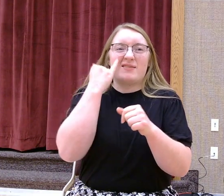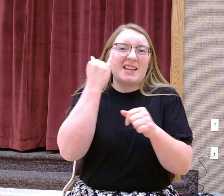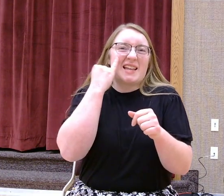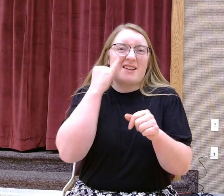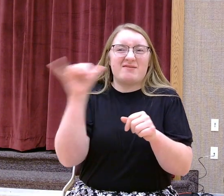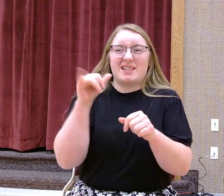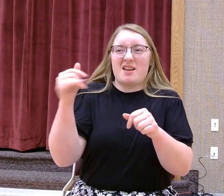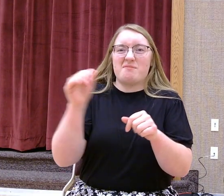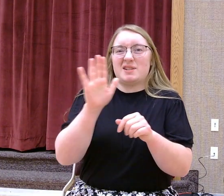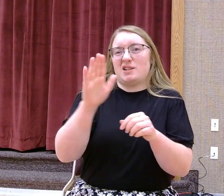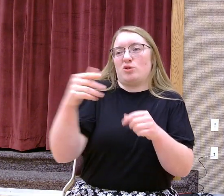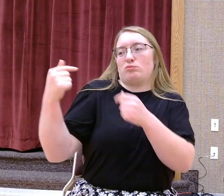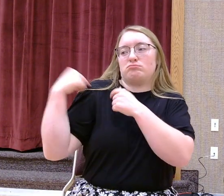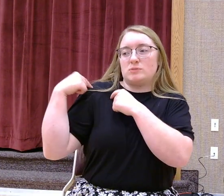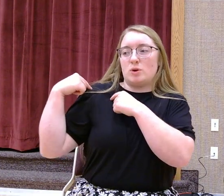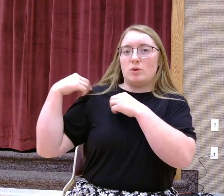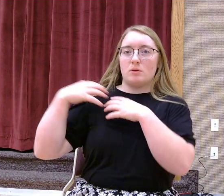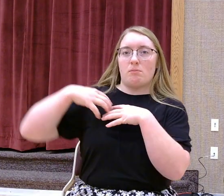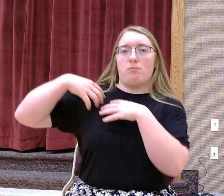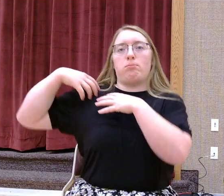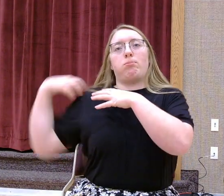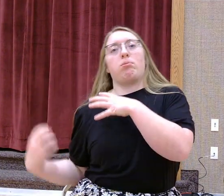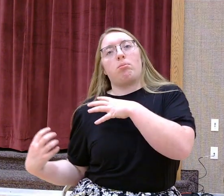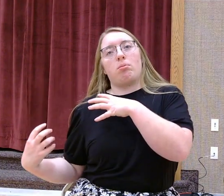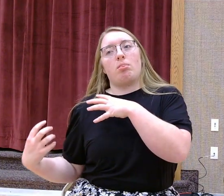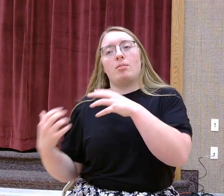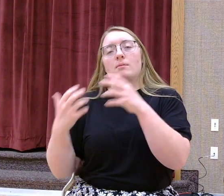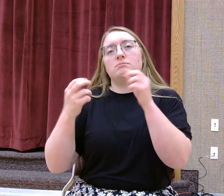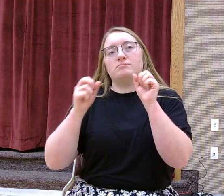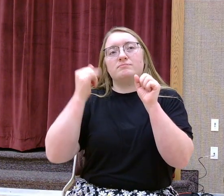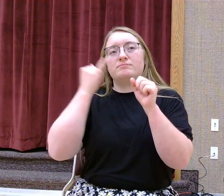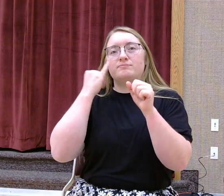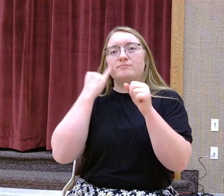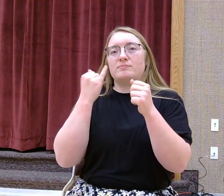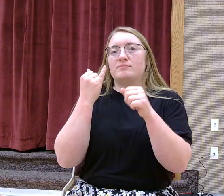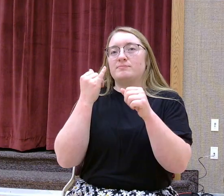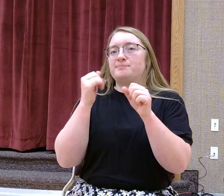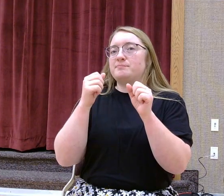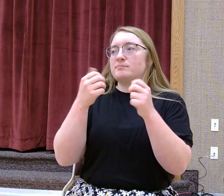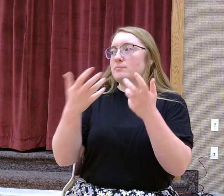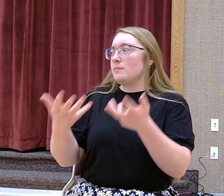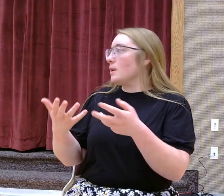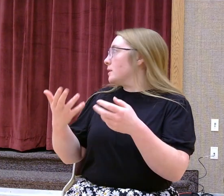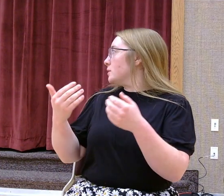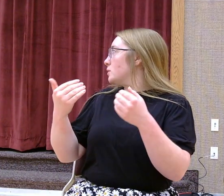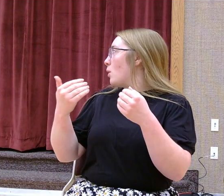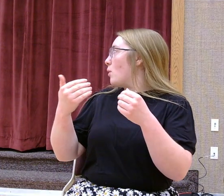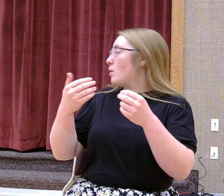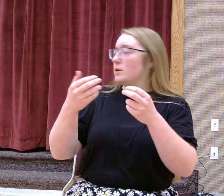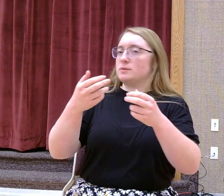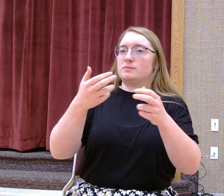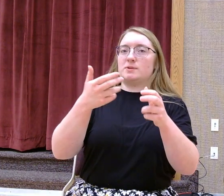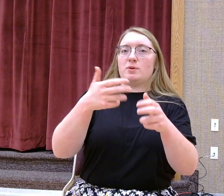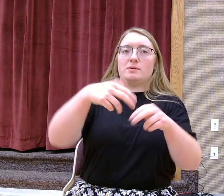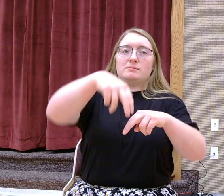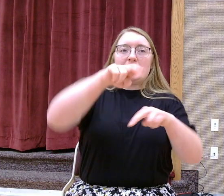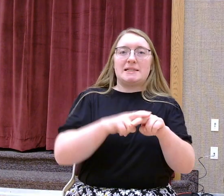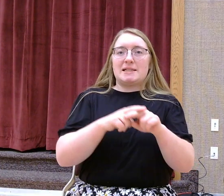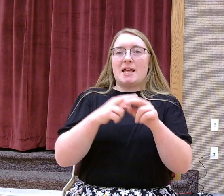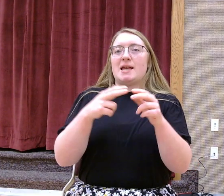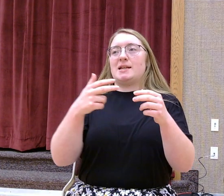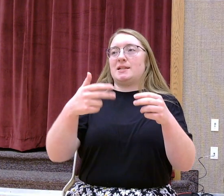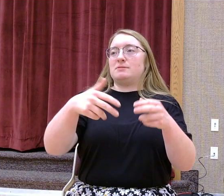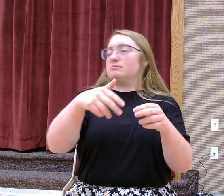over here. They sit down, we have them sit down like this, and they put their arms like this, interlock their